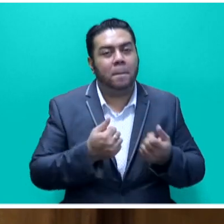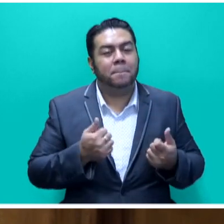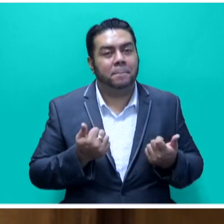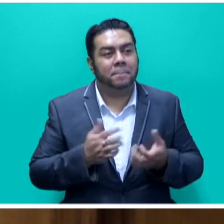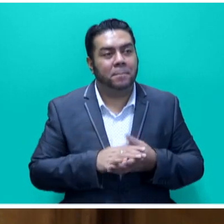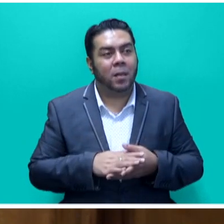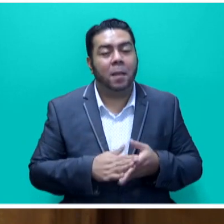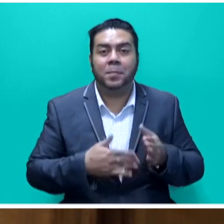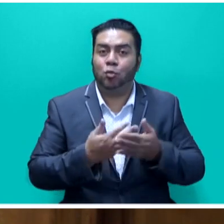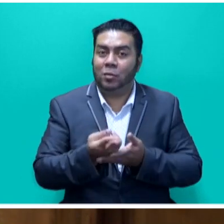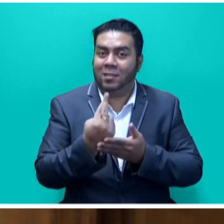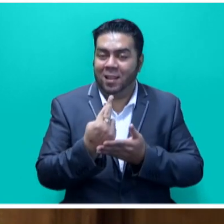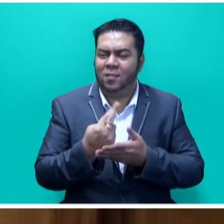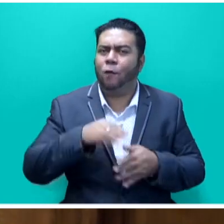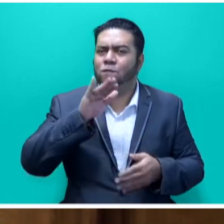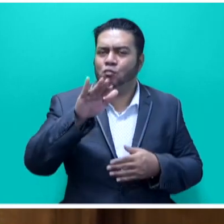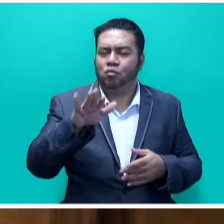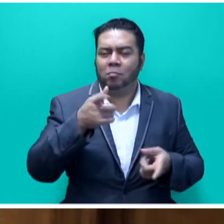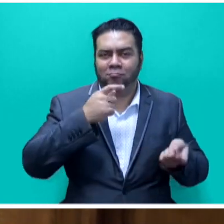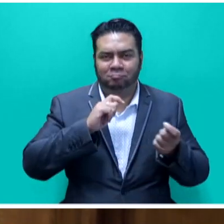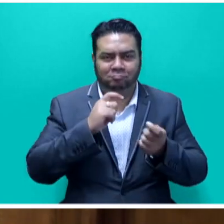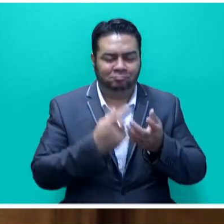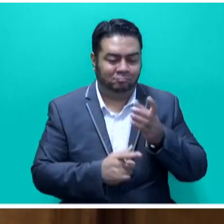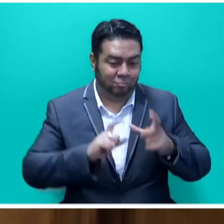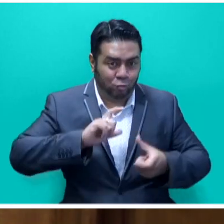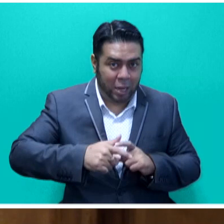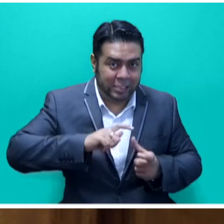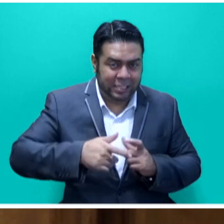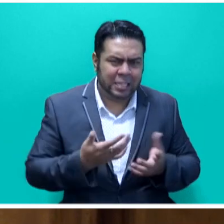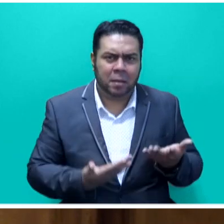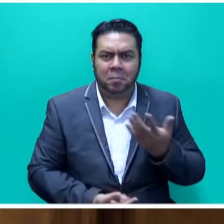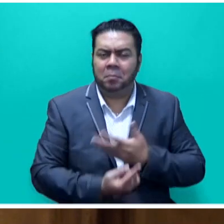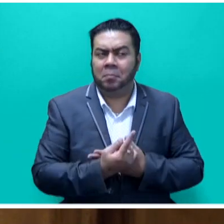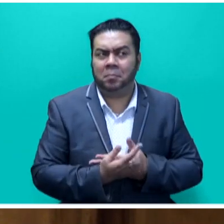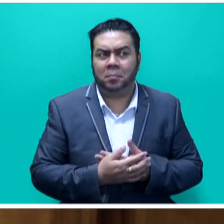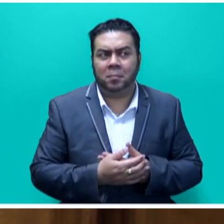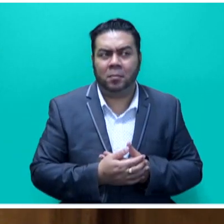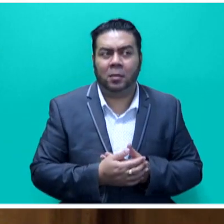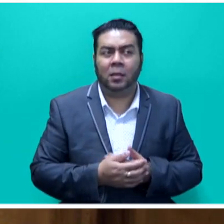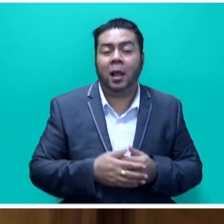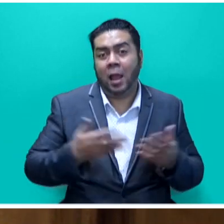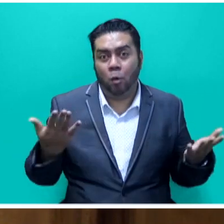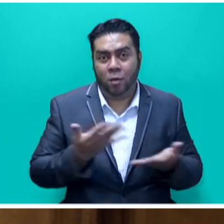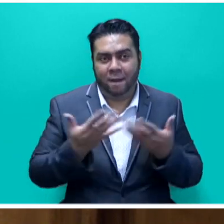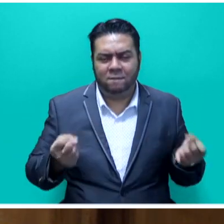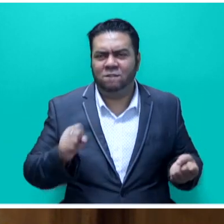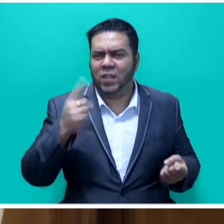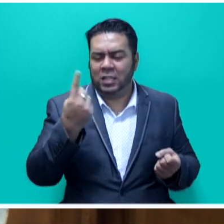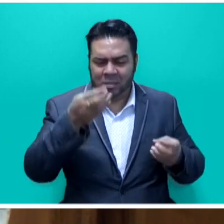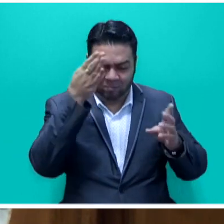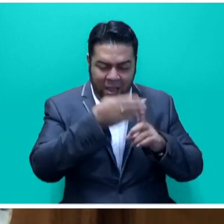build resilience against future crises. Keeping this in mind, Mr. Speaker, we now have in place Fiji's first ever targeted